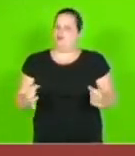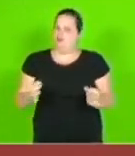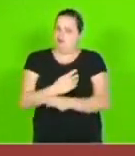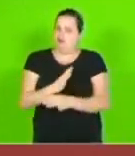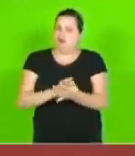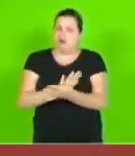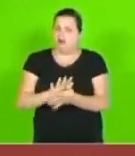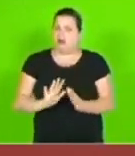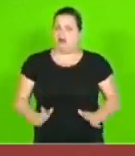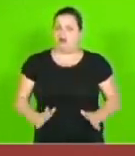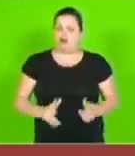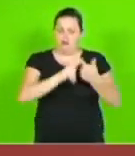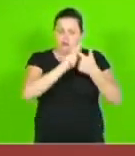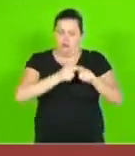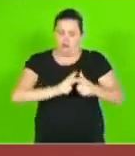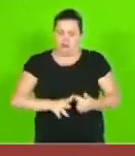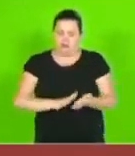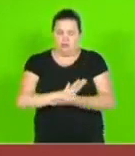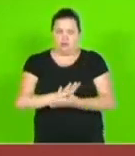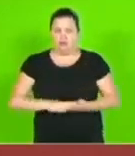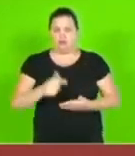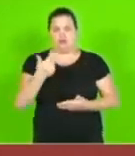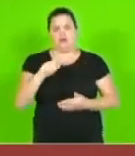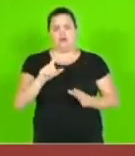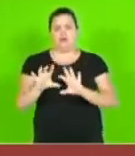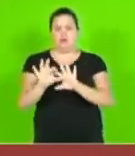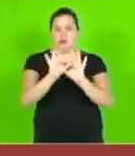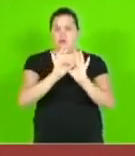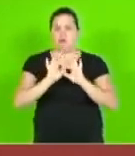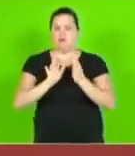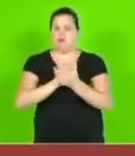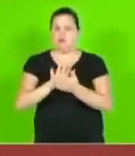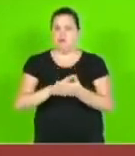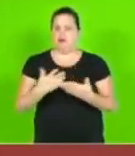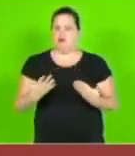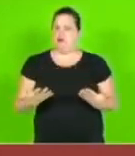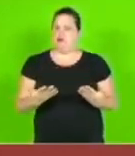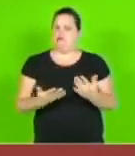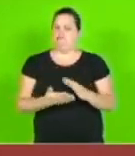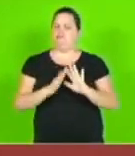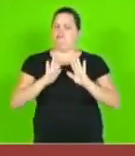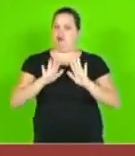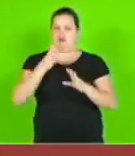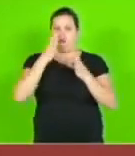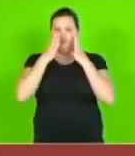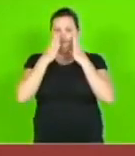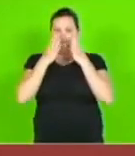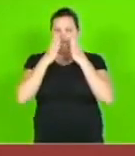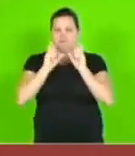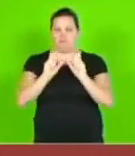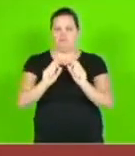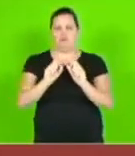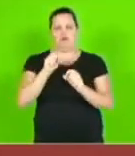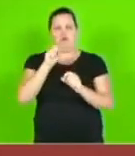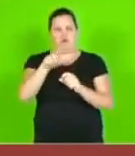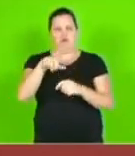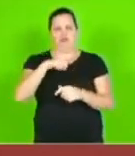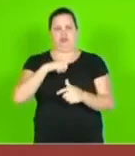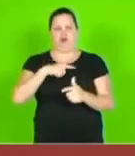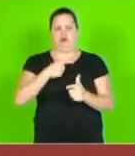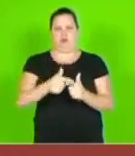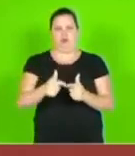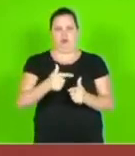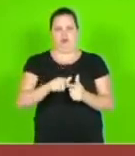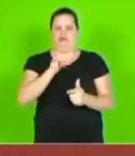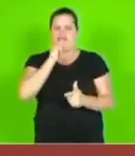Instead of being in the body, the Church of Christ, you are an individual, only going by your own rules. If